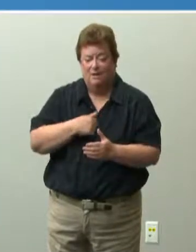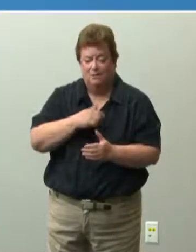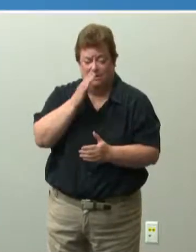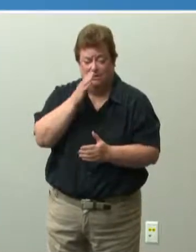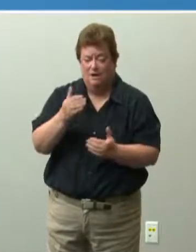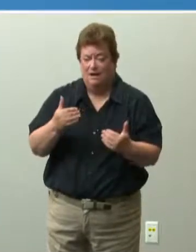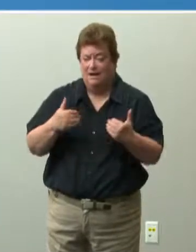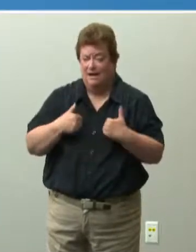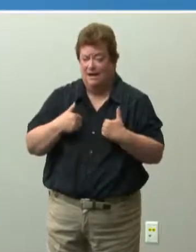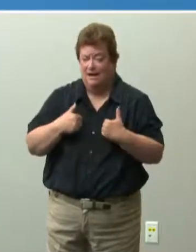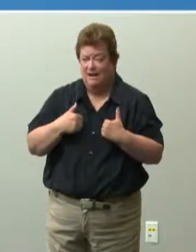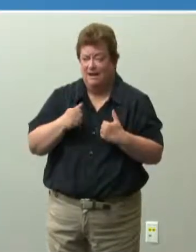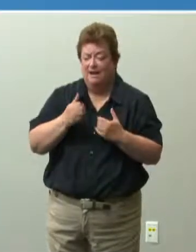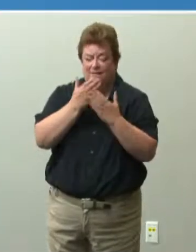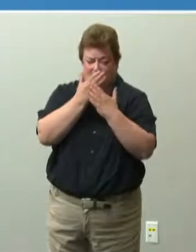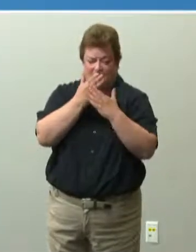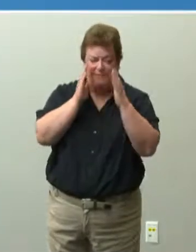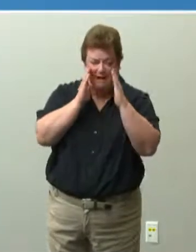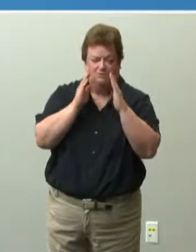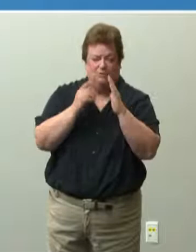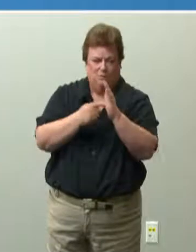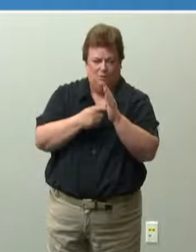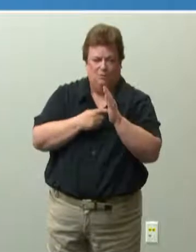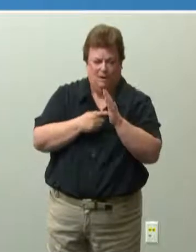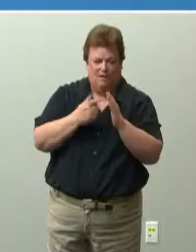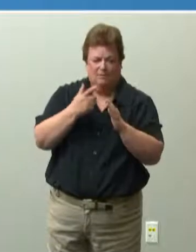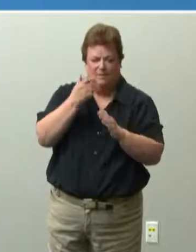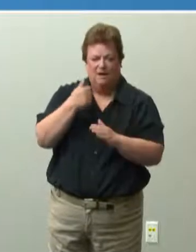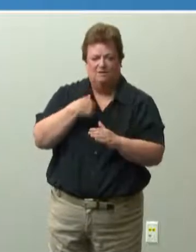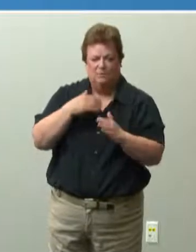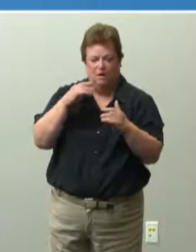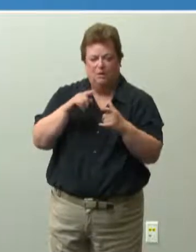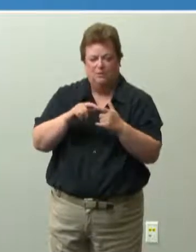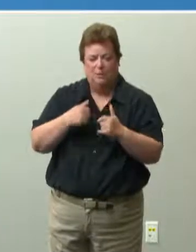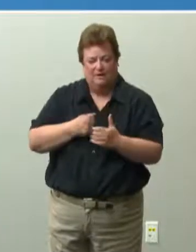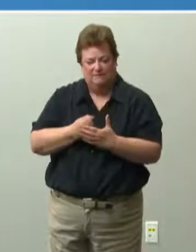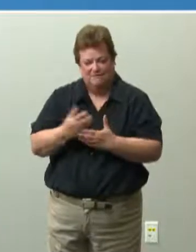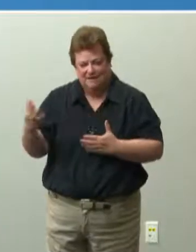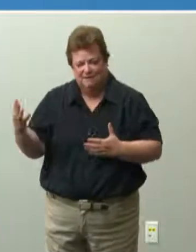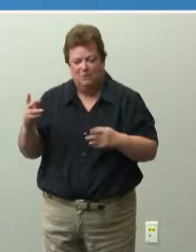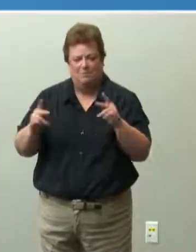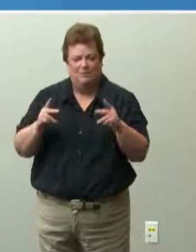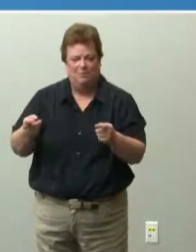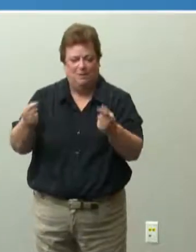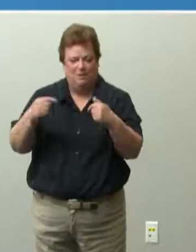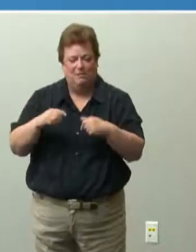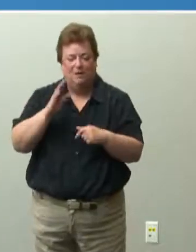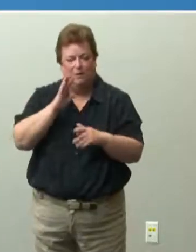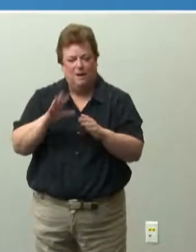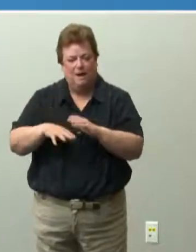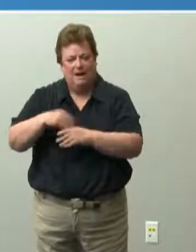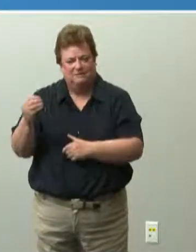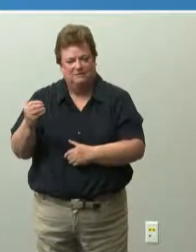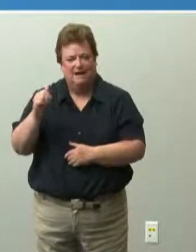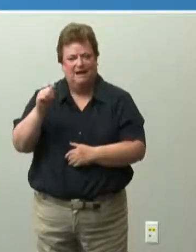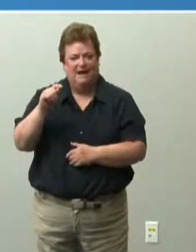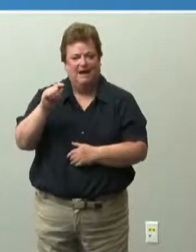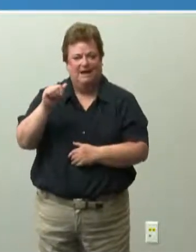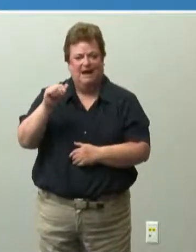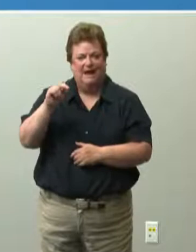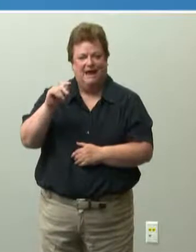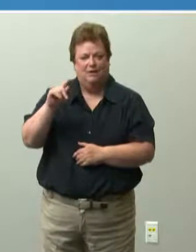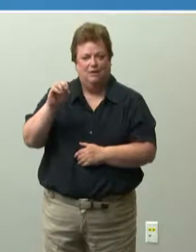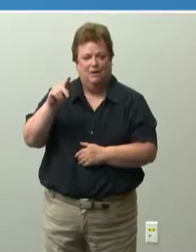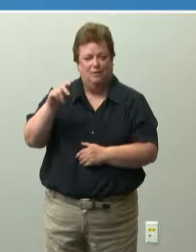having masks required at our event because we hope to have quite a few folks coming, and it will be outside at Antelope Park. So we hope to see you